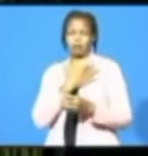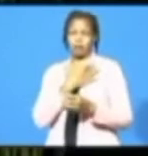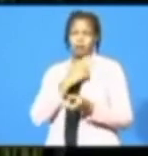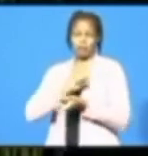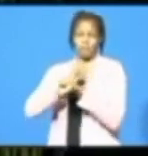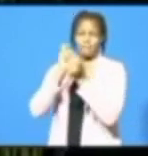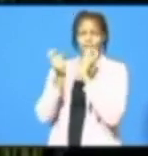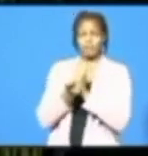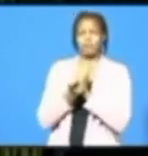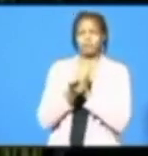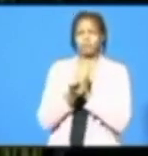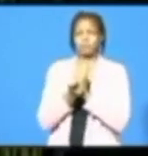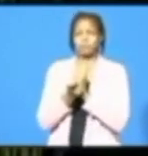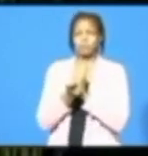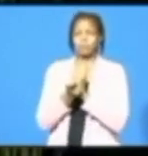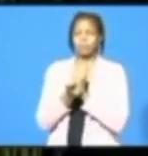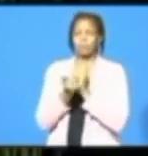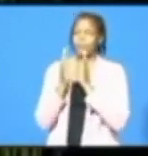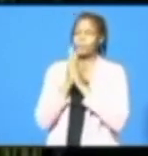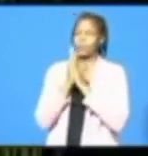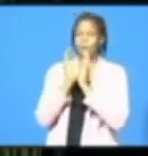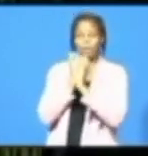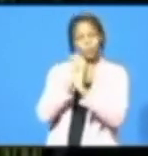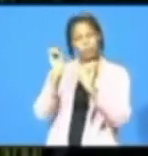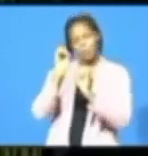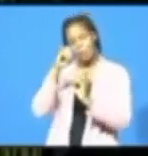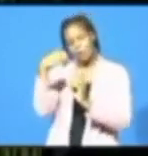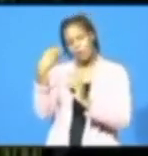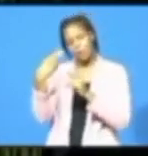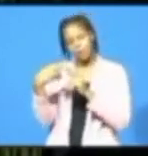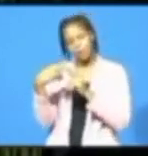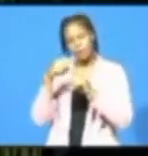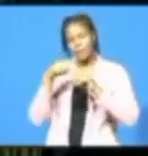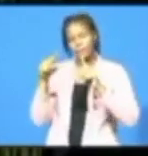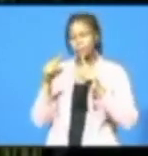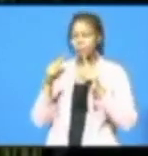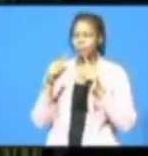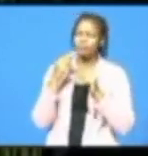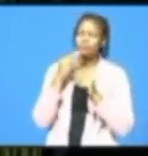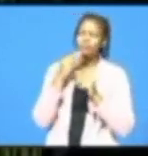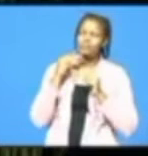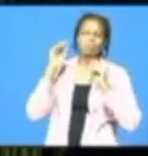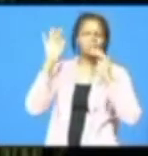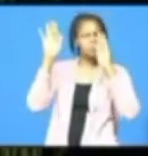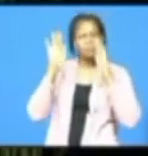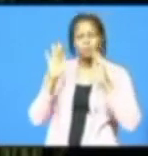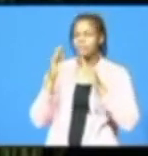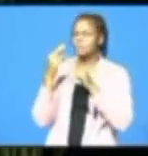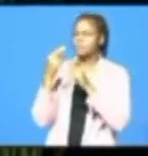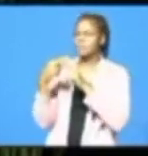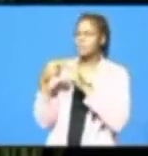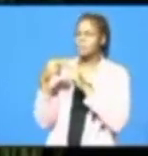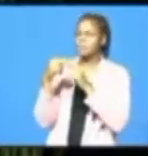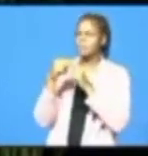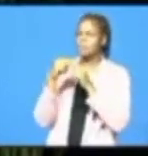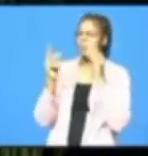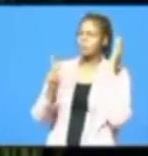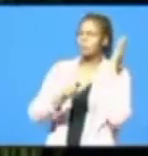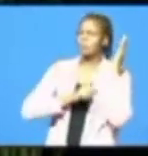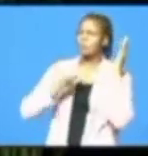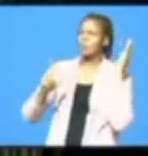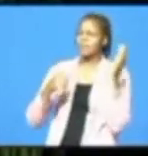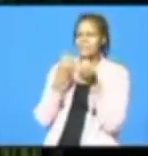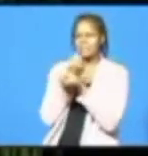transformation. For we pray in no other name but the sweet and wonderful name of our Lord and Savior Jesus